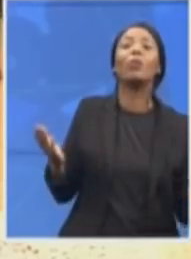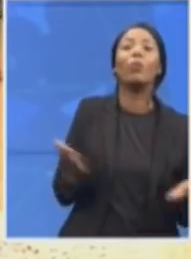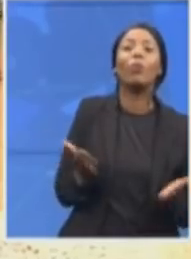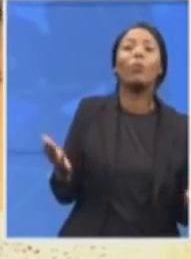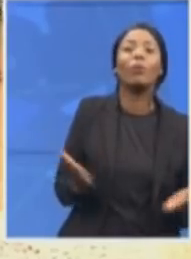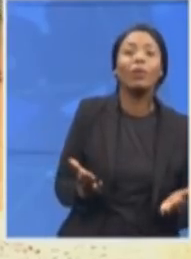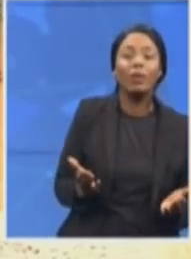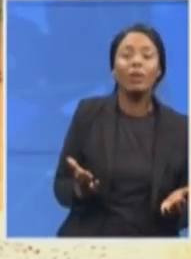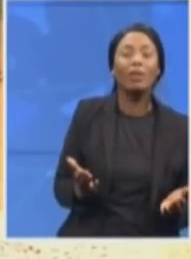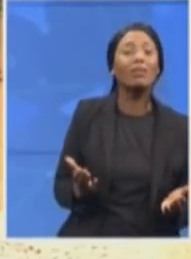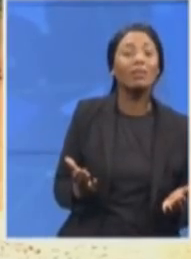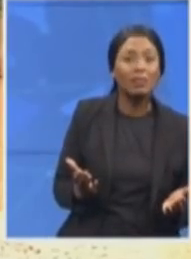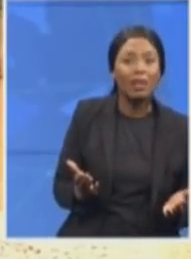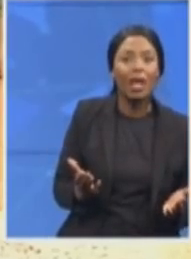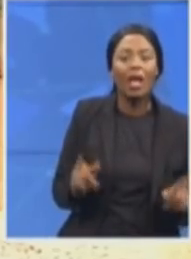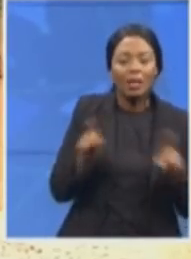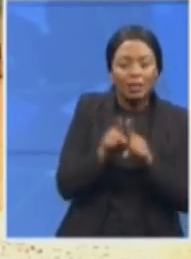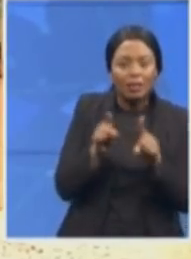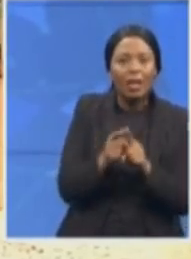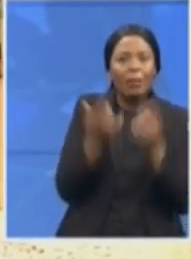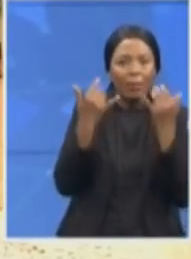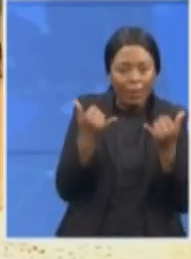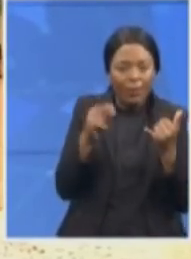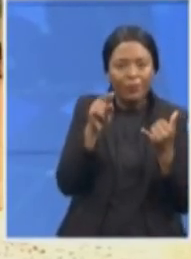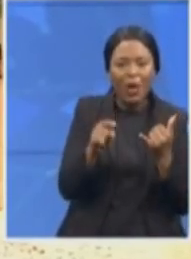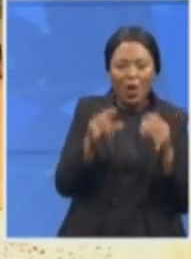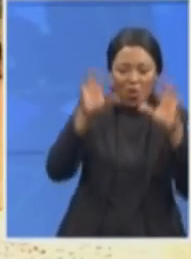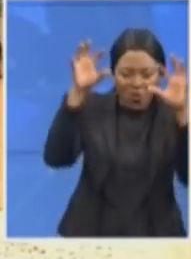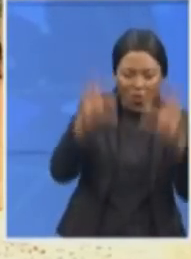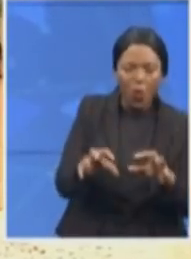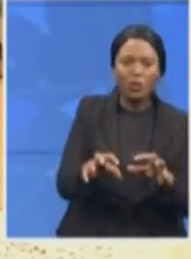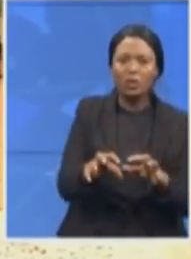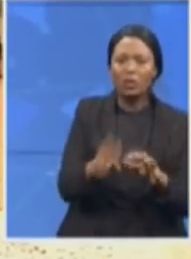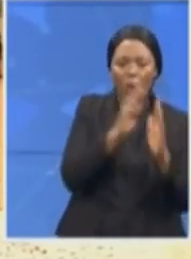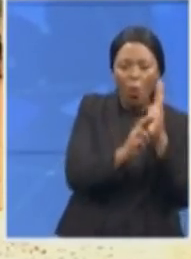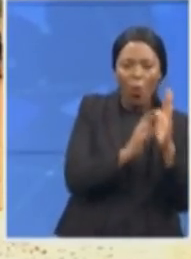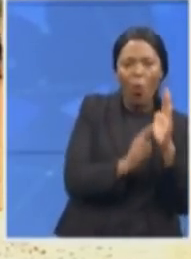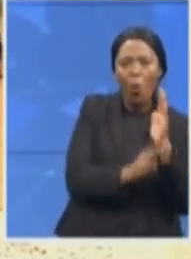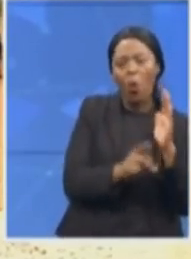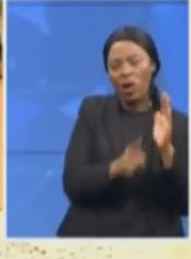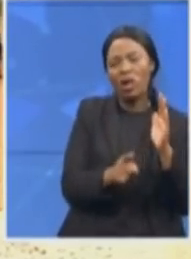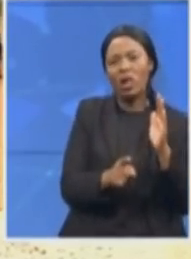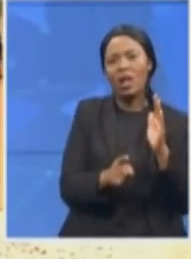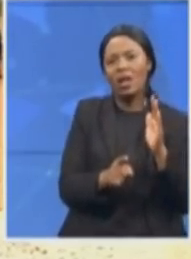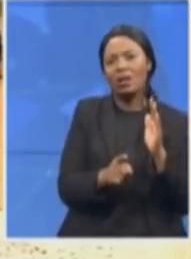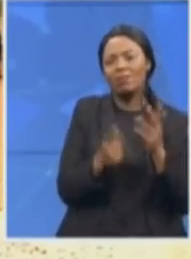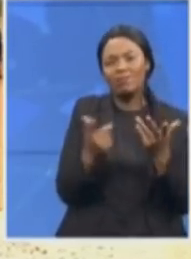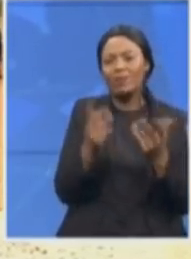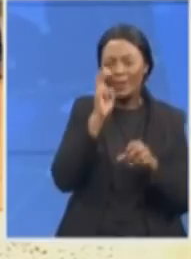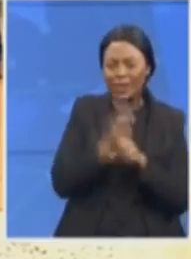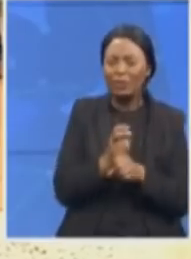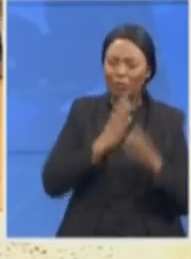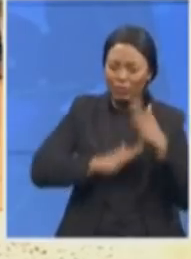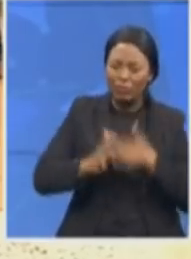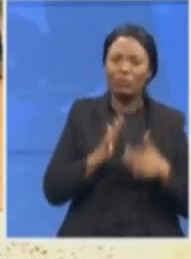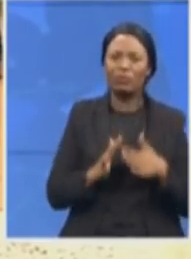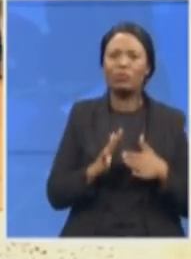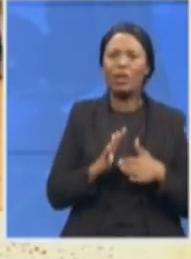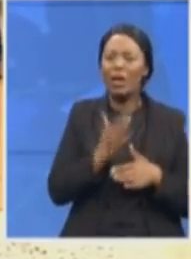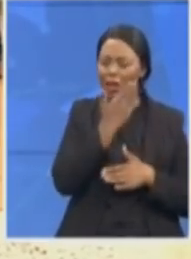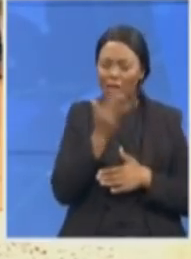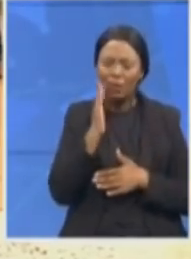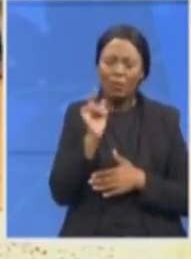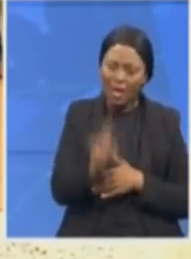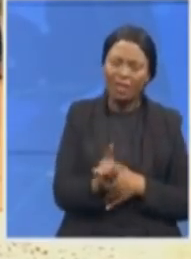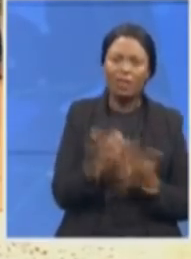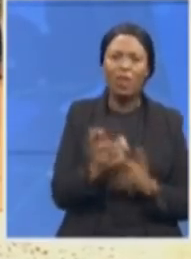and regulations, there should be some compassion and humanity and redress for people like this who then end up having no place